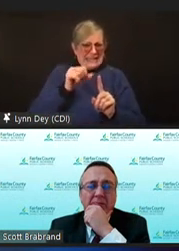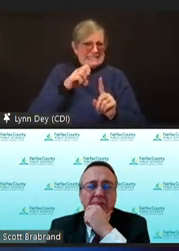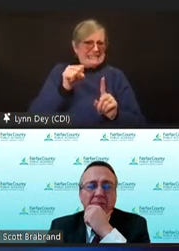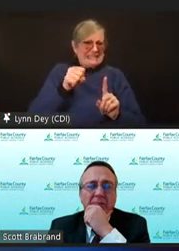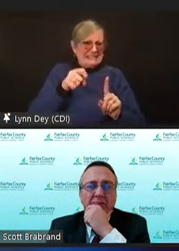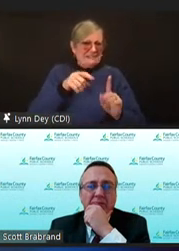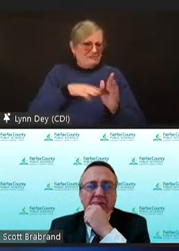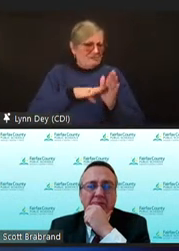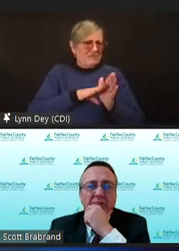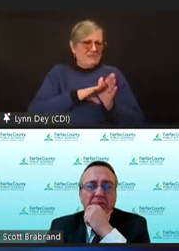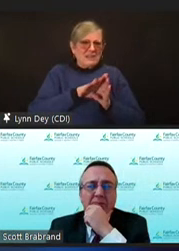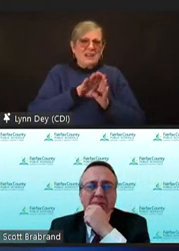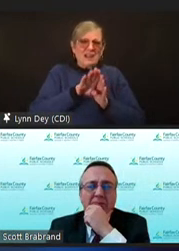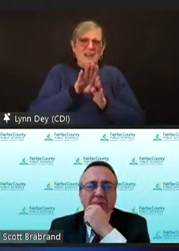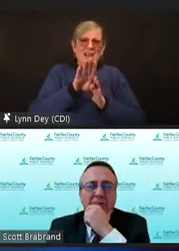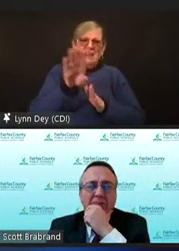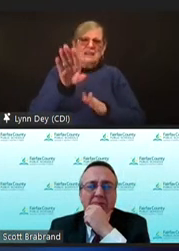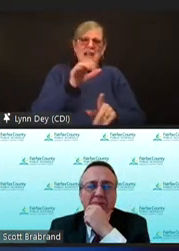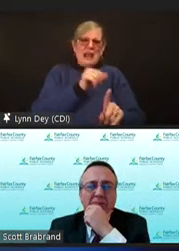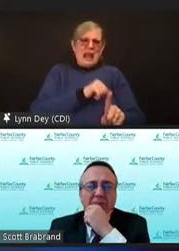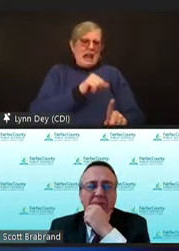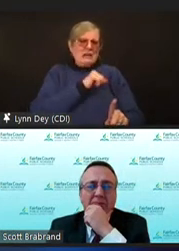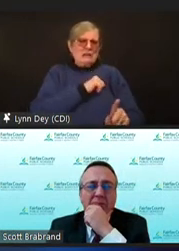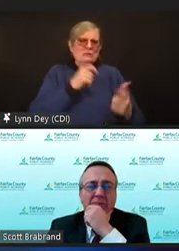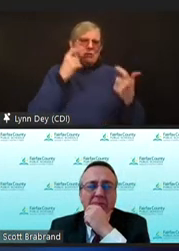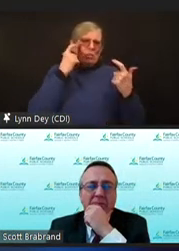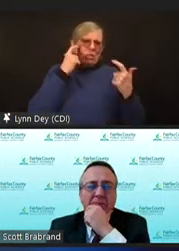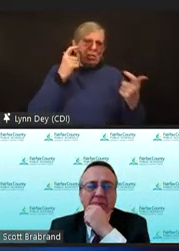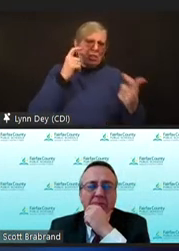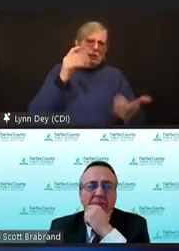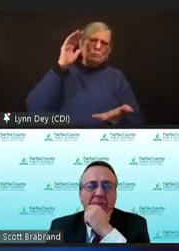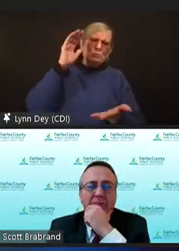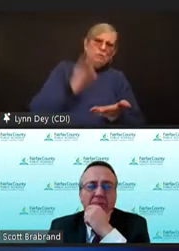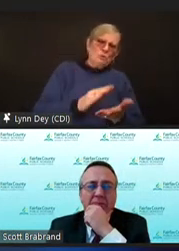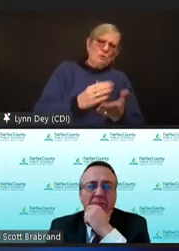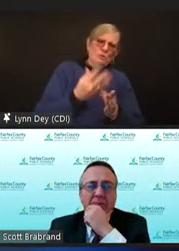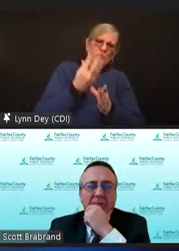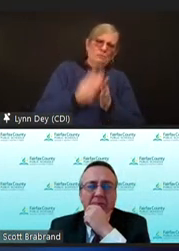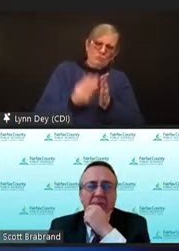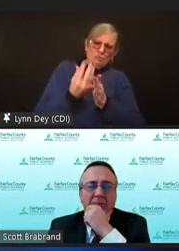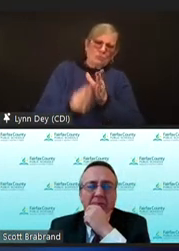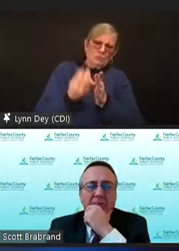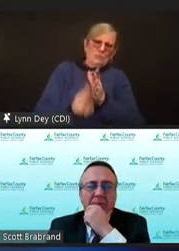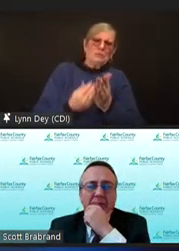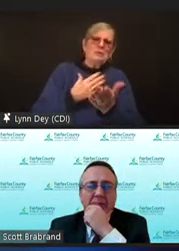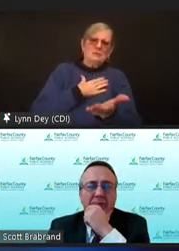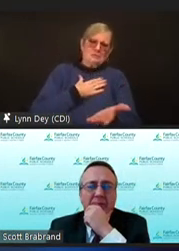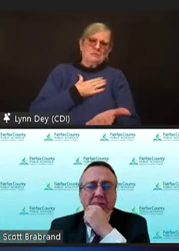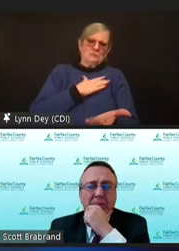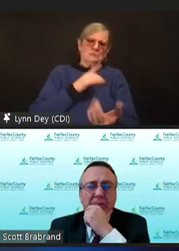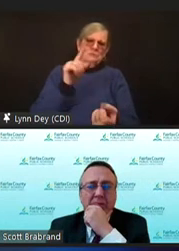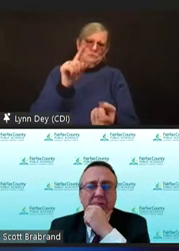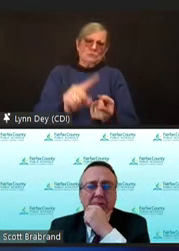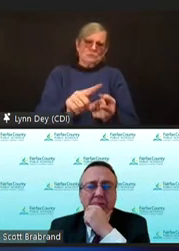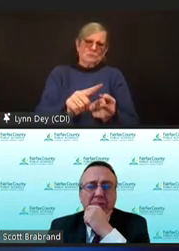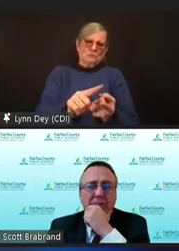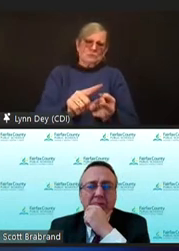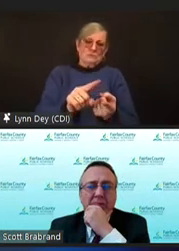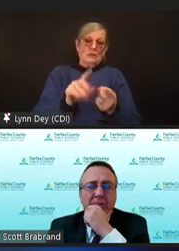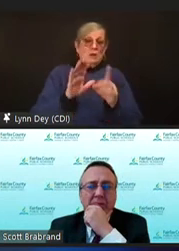be one, how can we reduce the likelihood of that happening? And kids, when they are in the middle of these